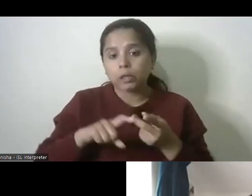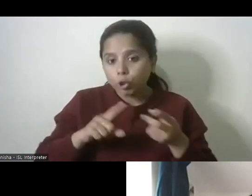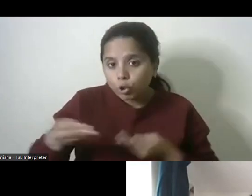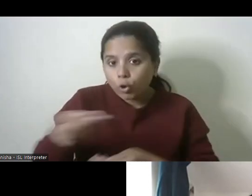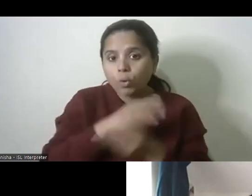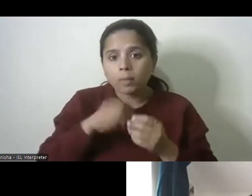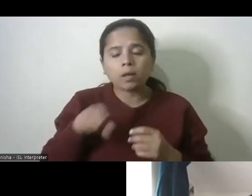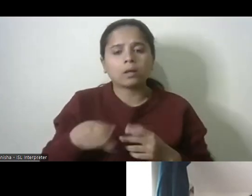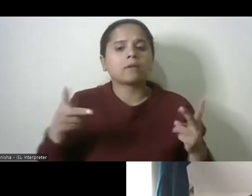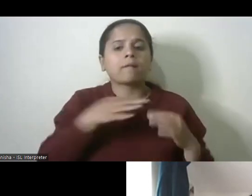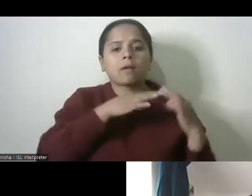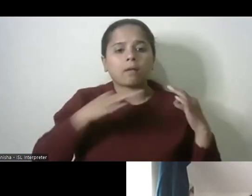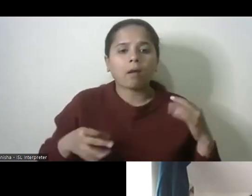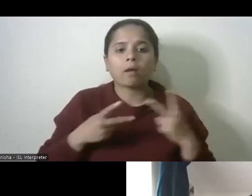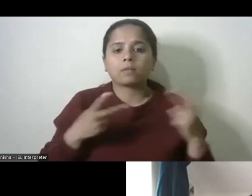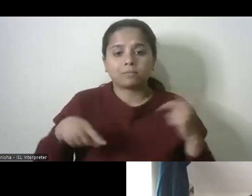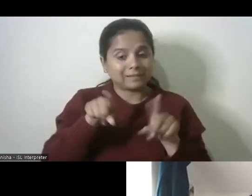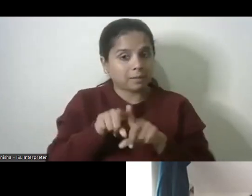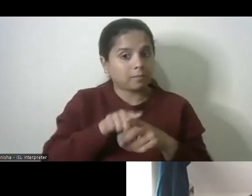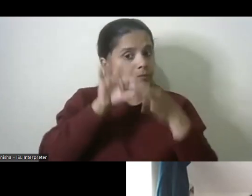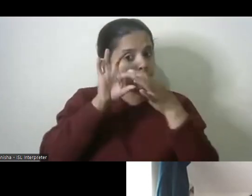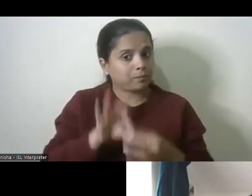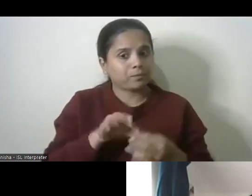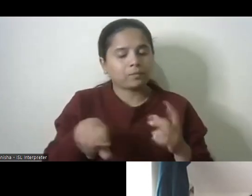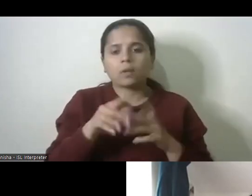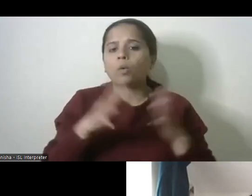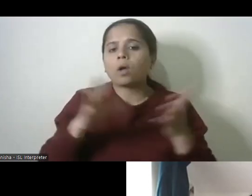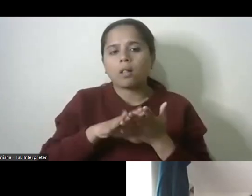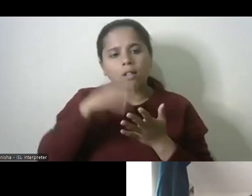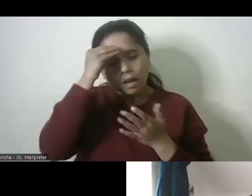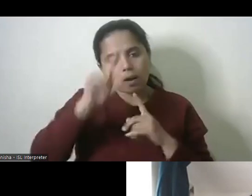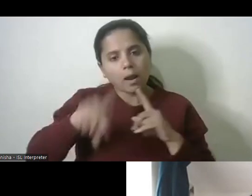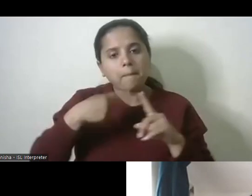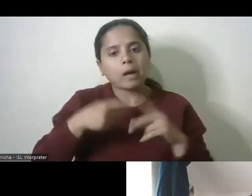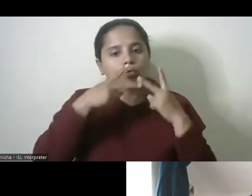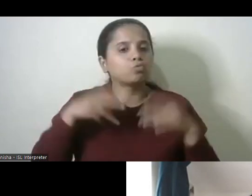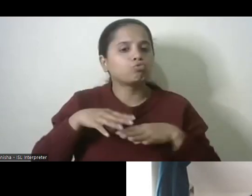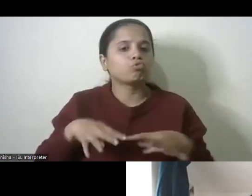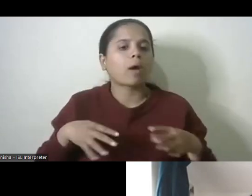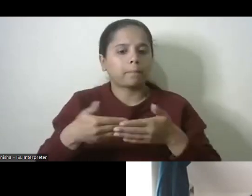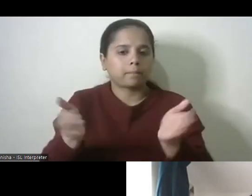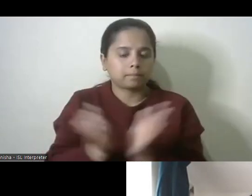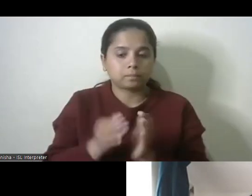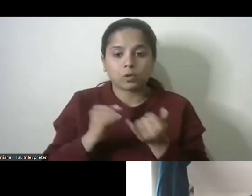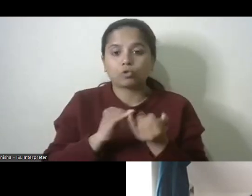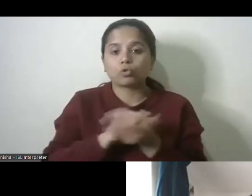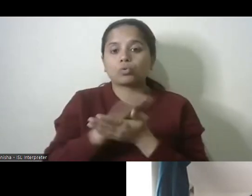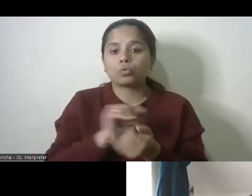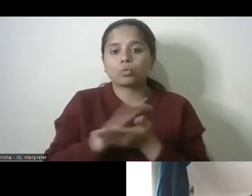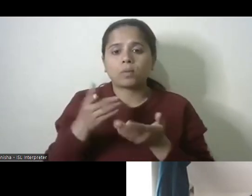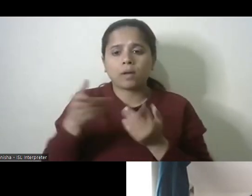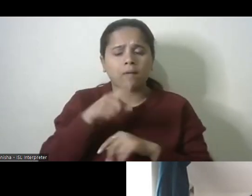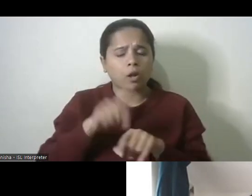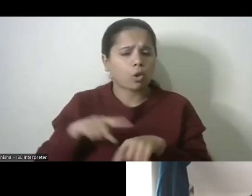without shedding caste. And in this regard, there is a lot to learn from the tribal culture. Dr. Shah has conducted a